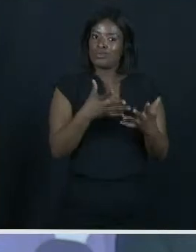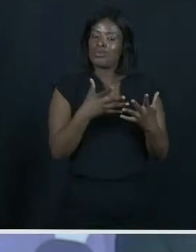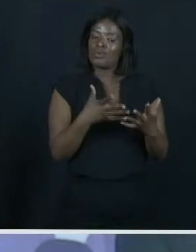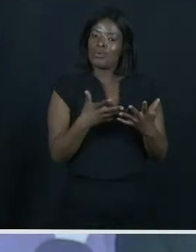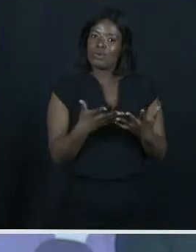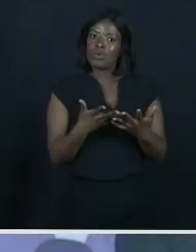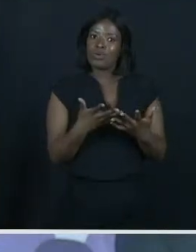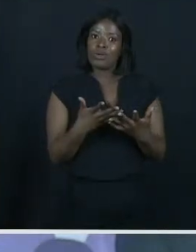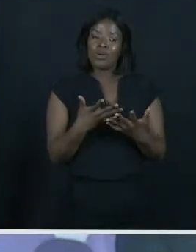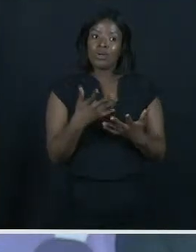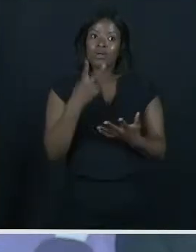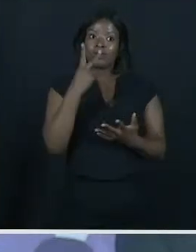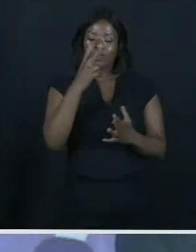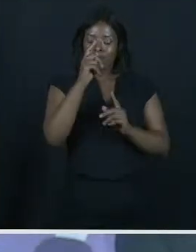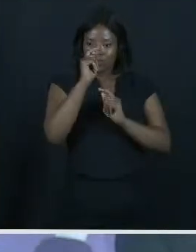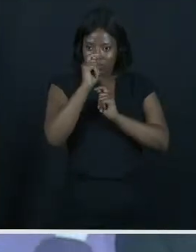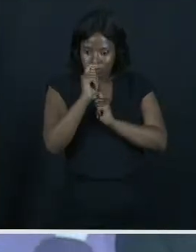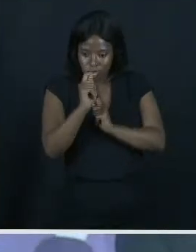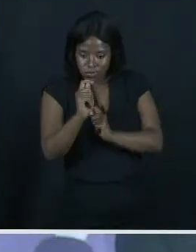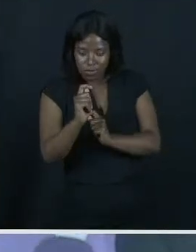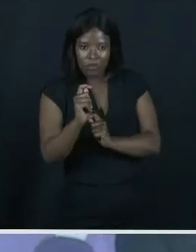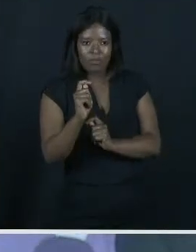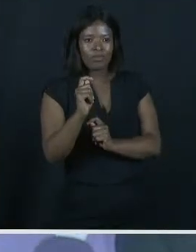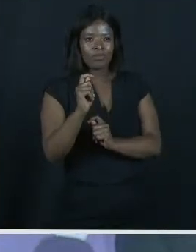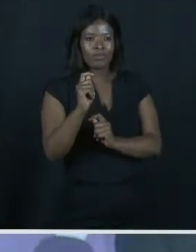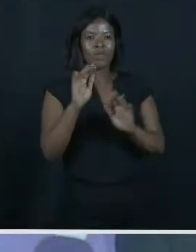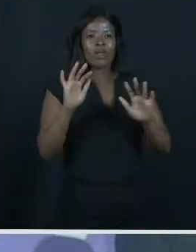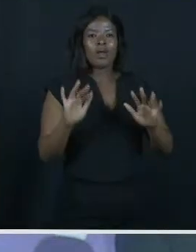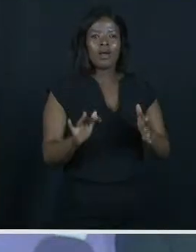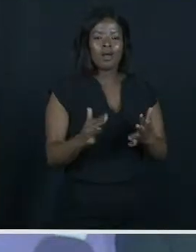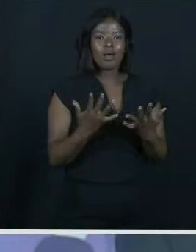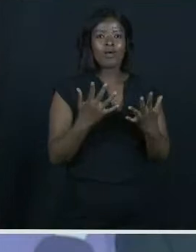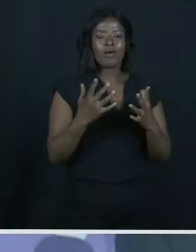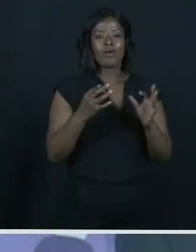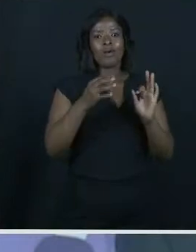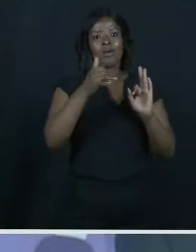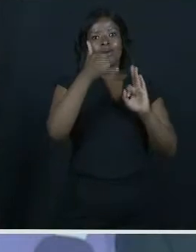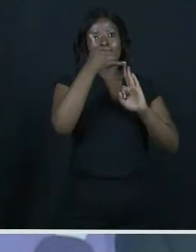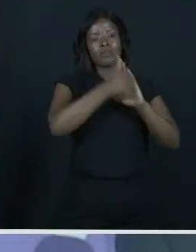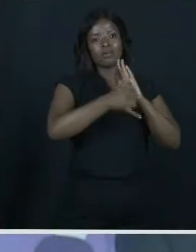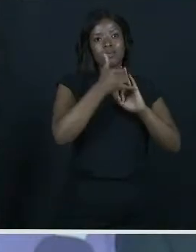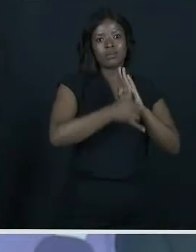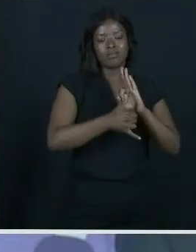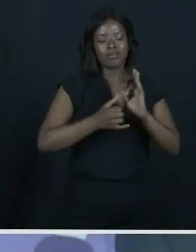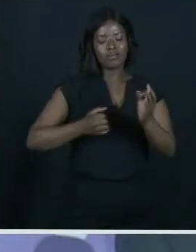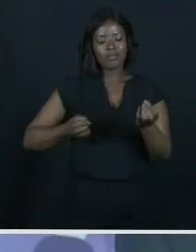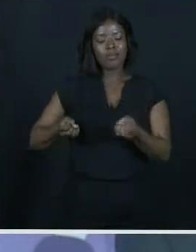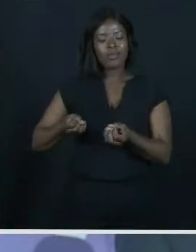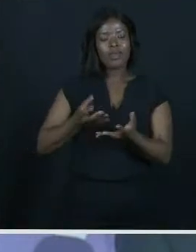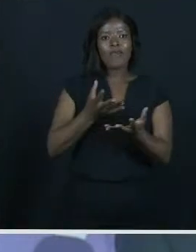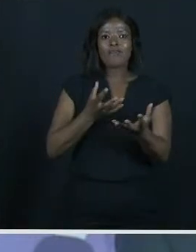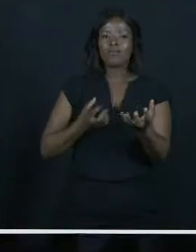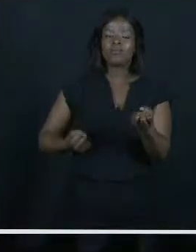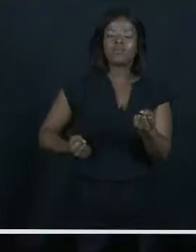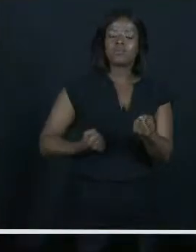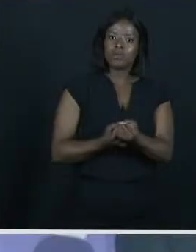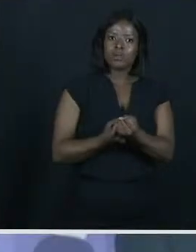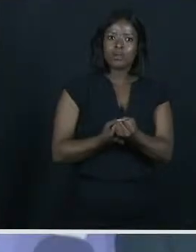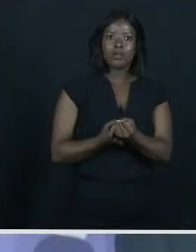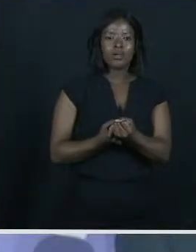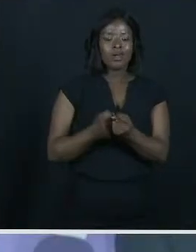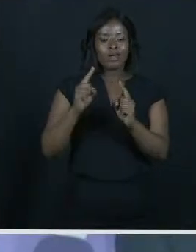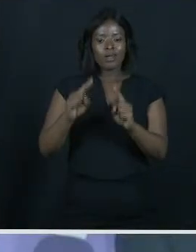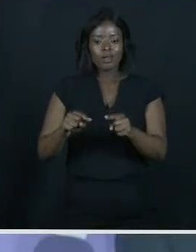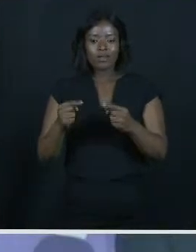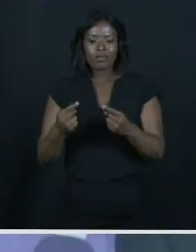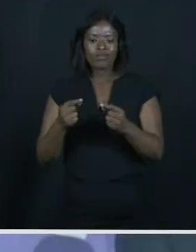And the only way we can honor the thousands of women who've lost their lives to femicide is to provide the necessary support to women who continue